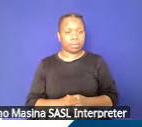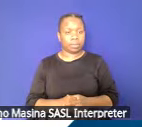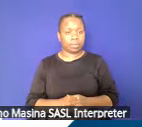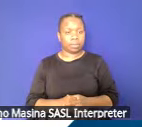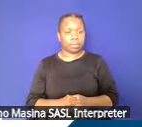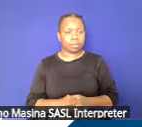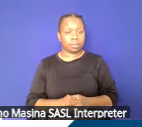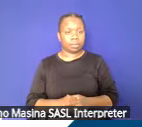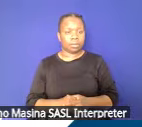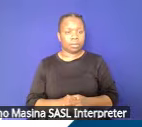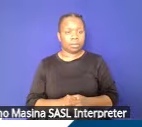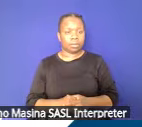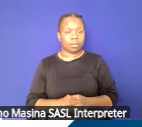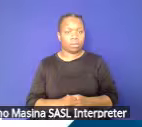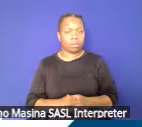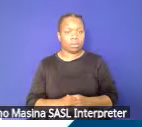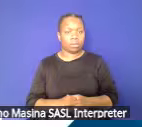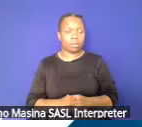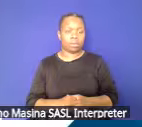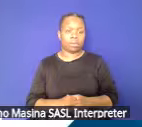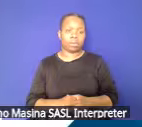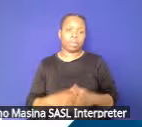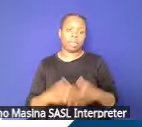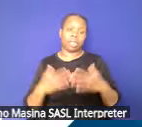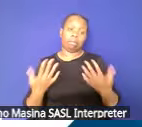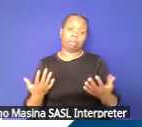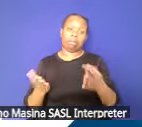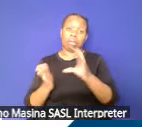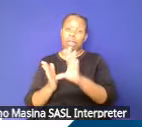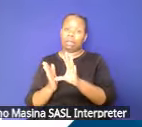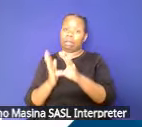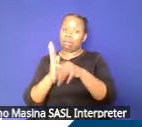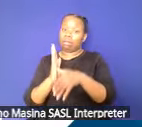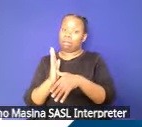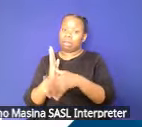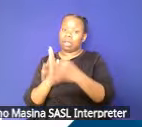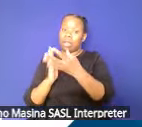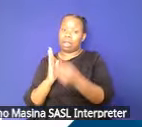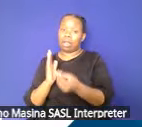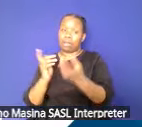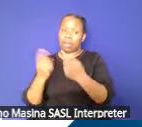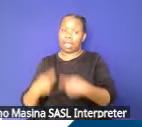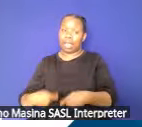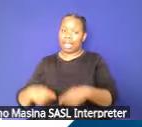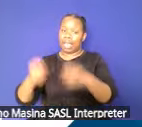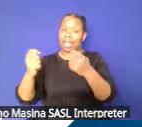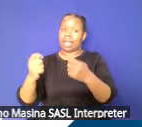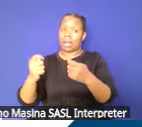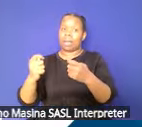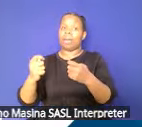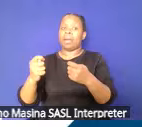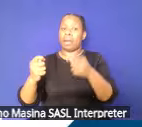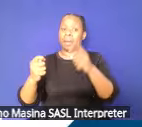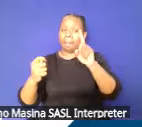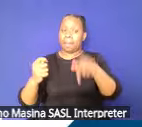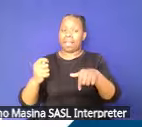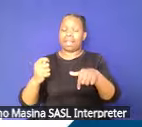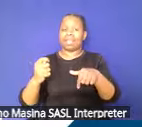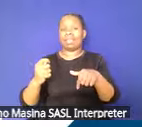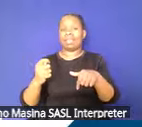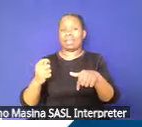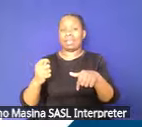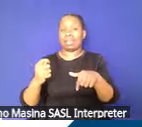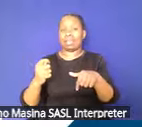Now, if there's a disability, then the expense must stem from the disability.